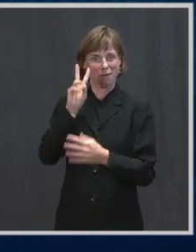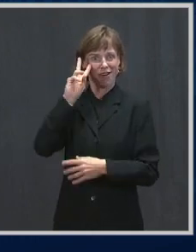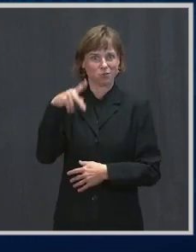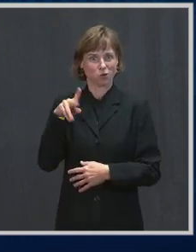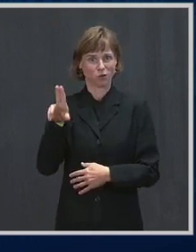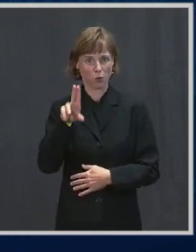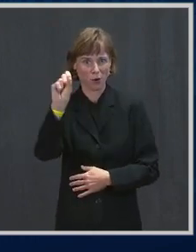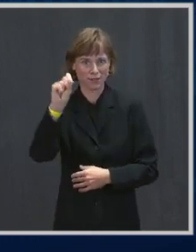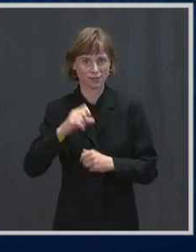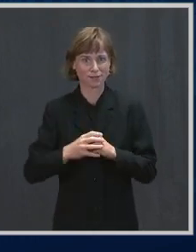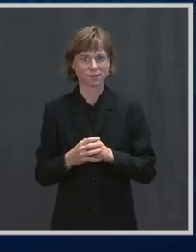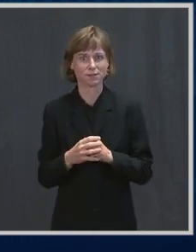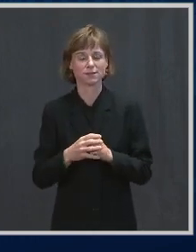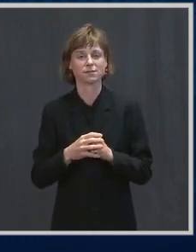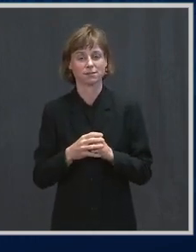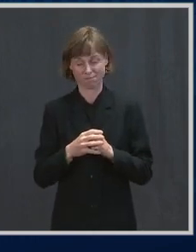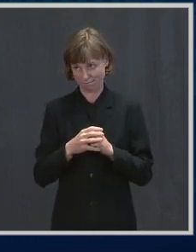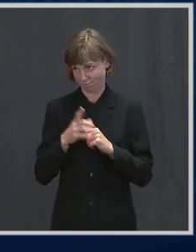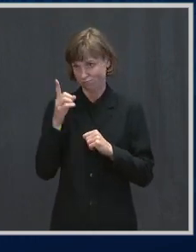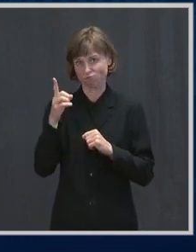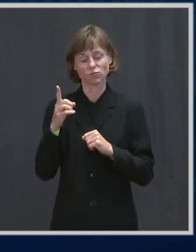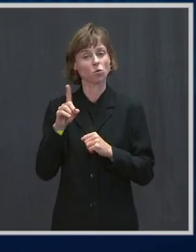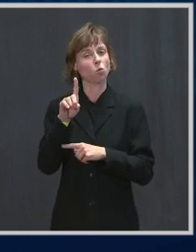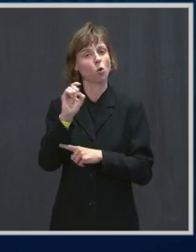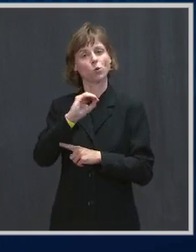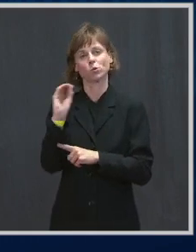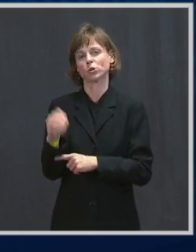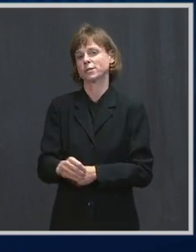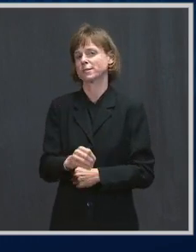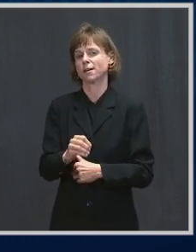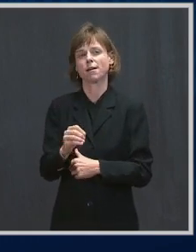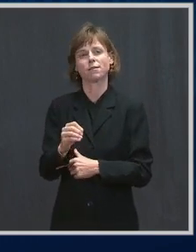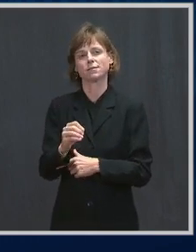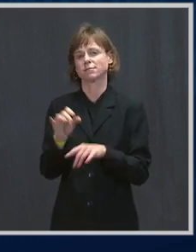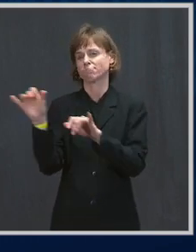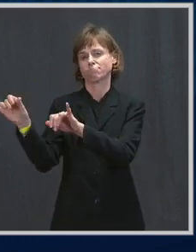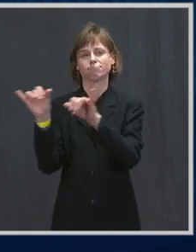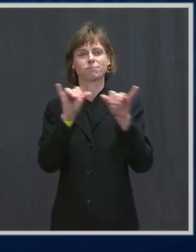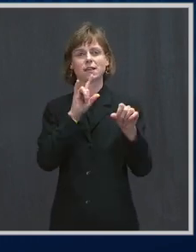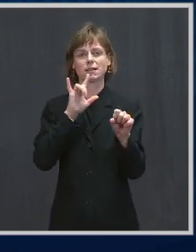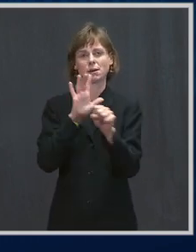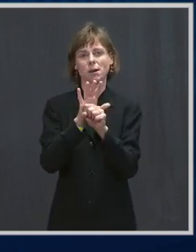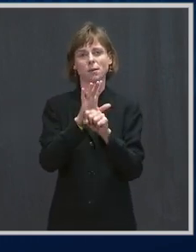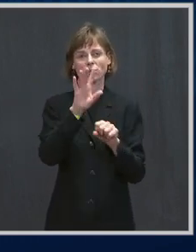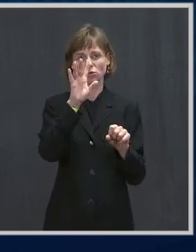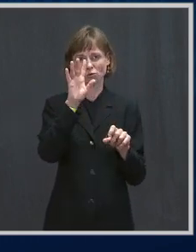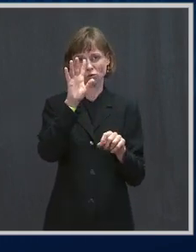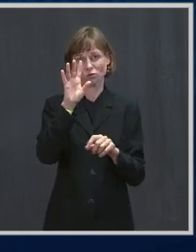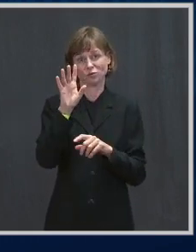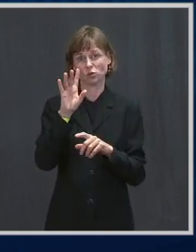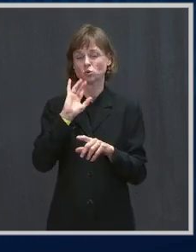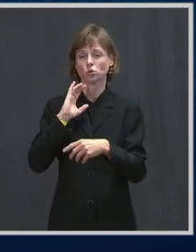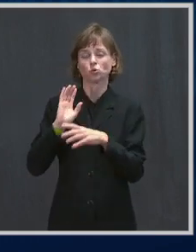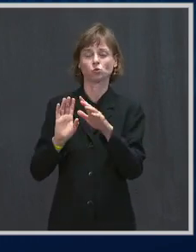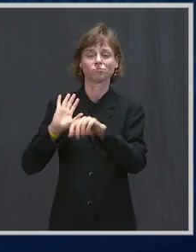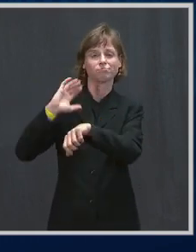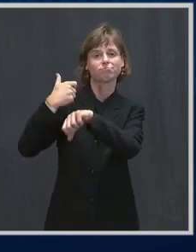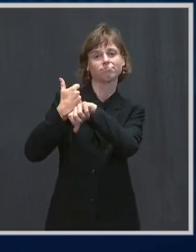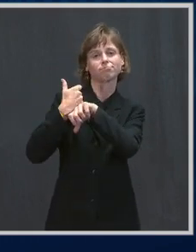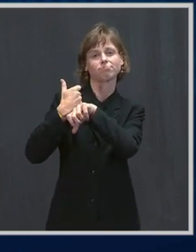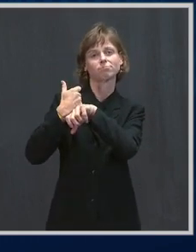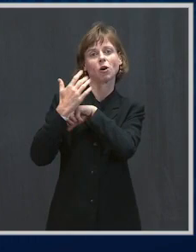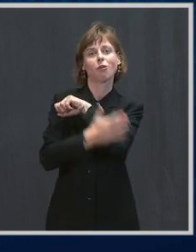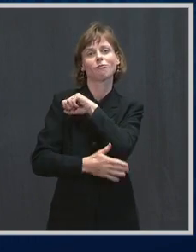States. And she fully shares the President's commitment to crafting a foreign policy that puts diplomacy